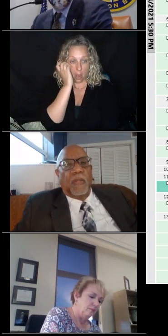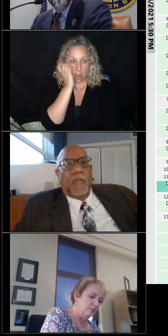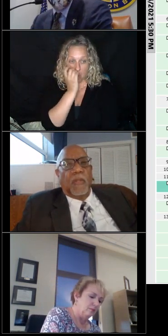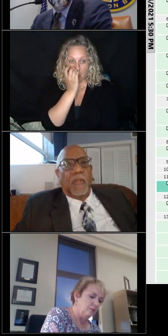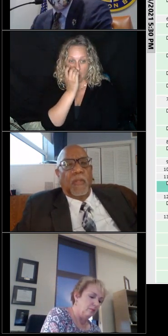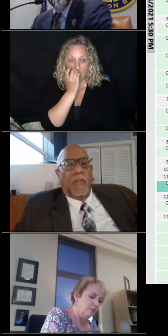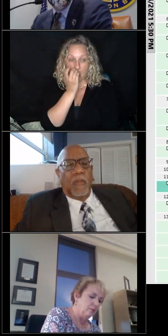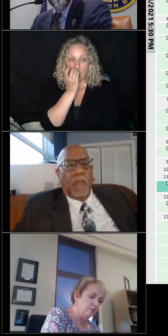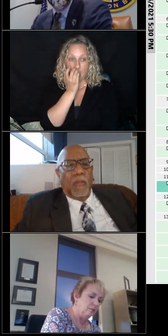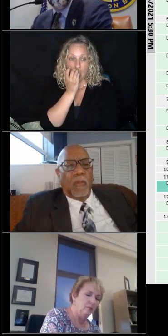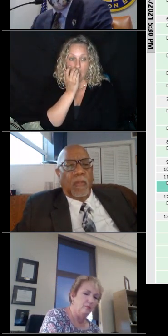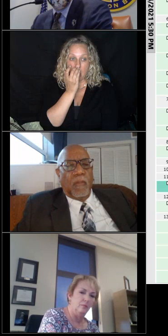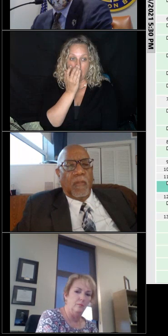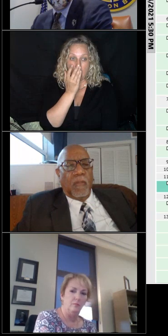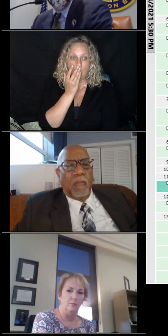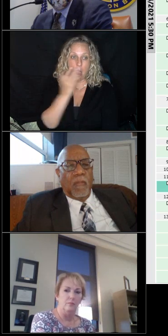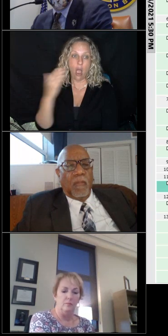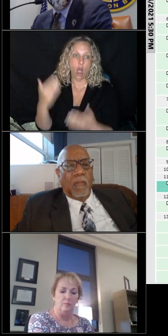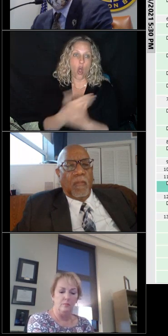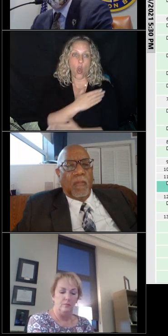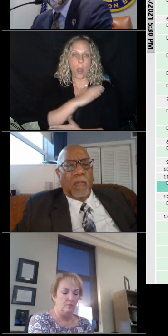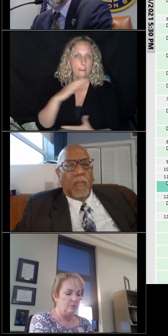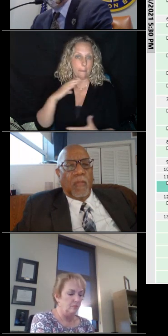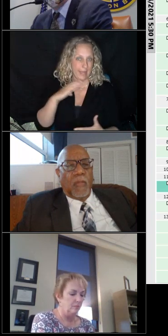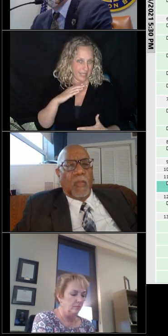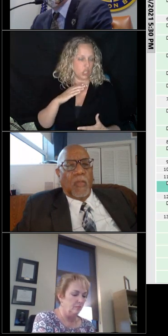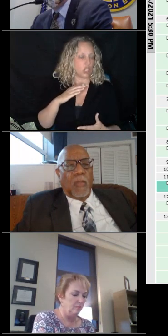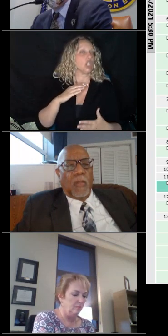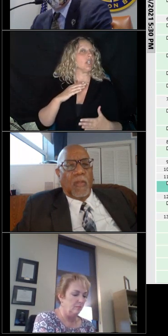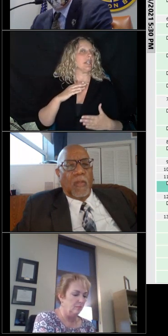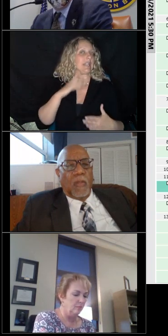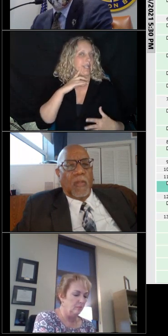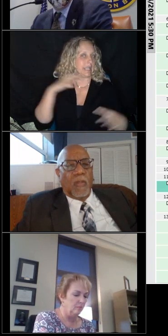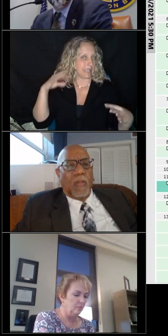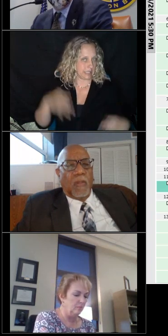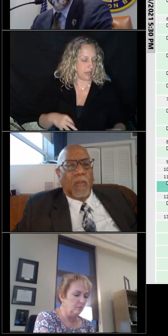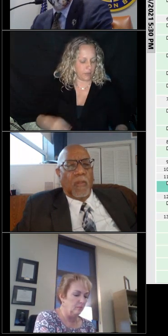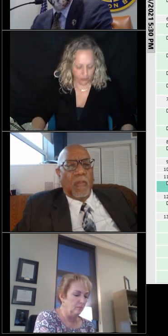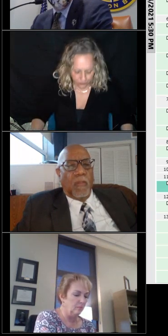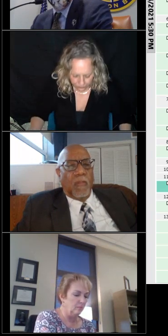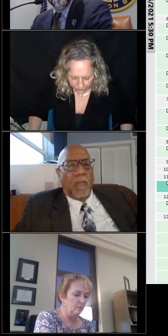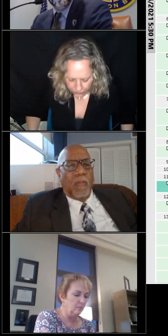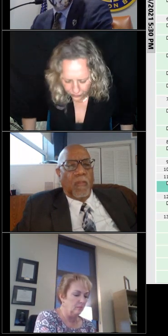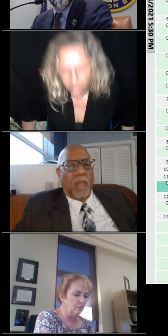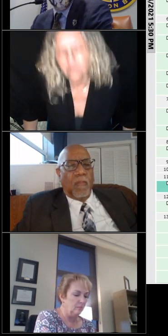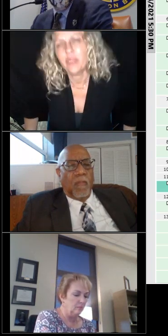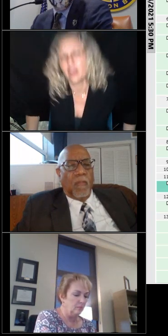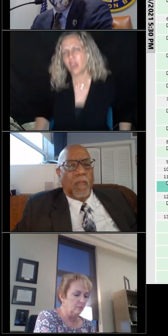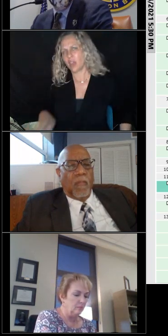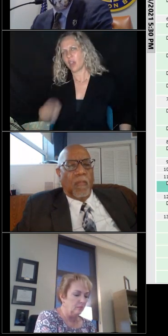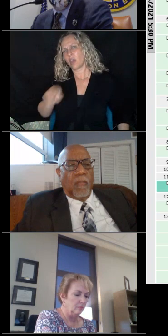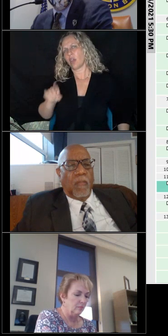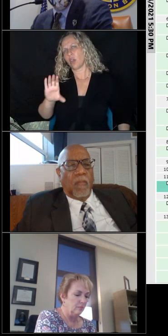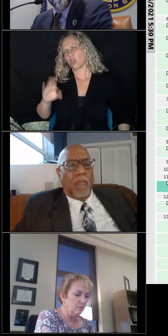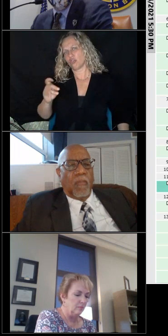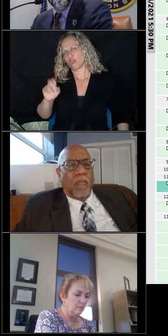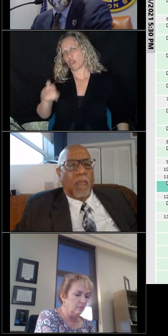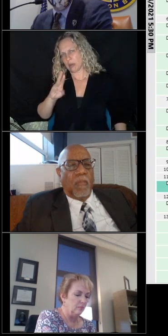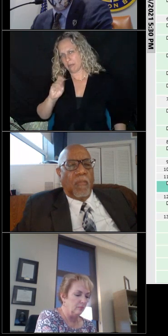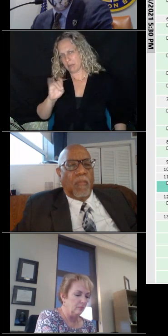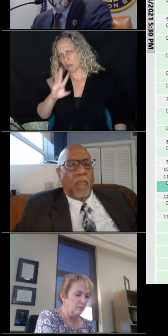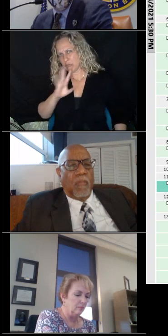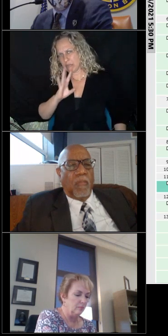fully seated new commission makes the decision. So the way that I read the charter is that in the event of a